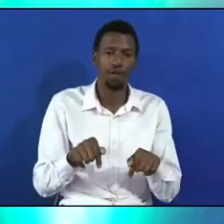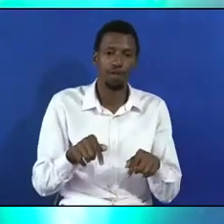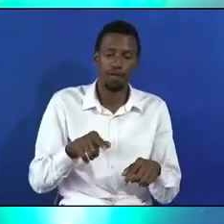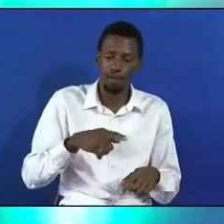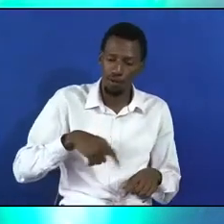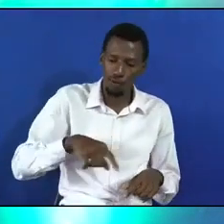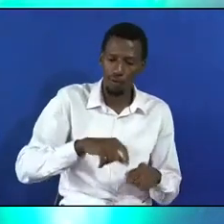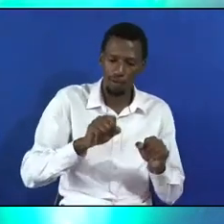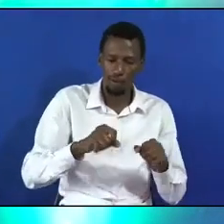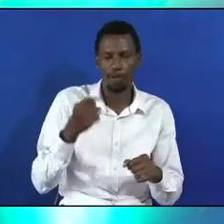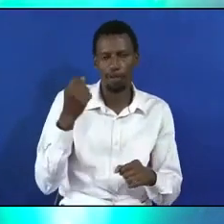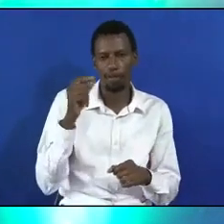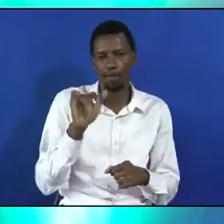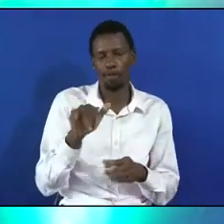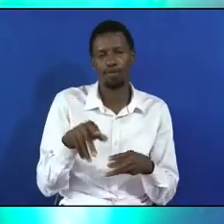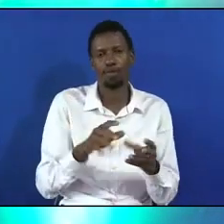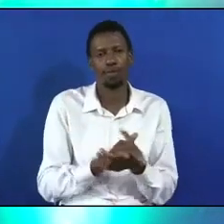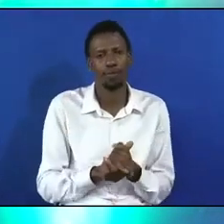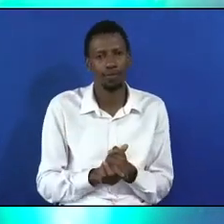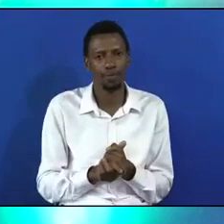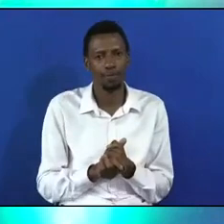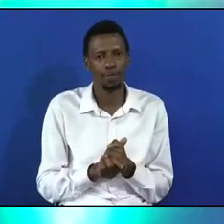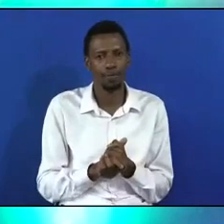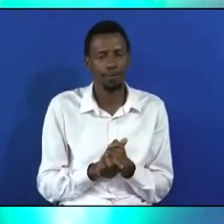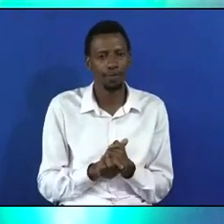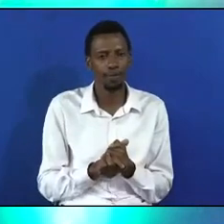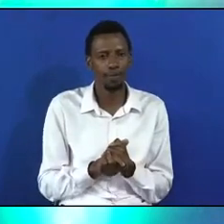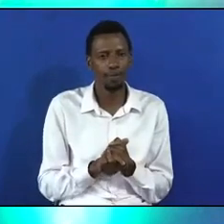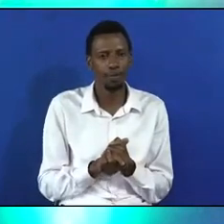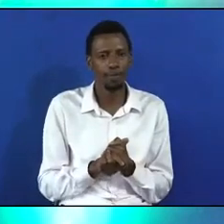we can take it that way.